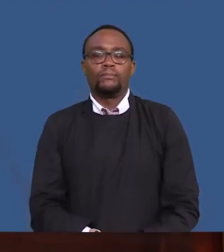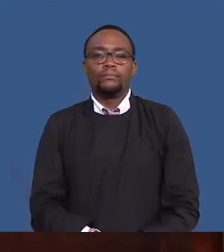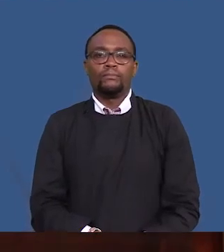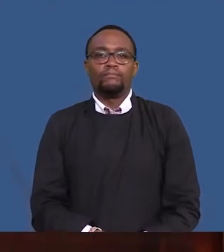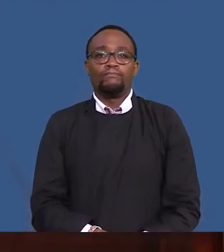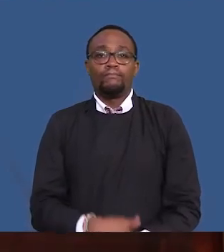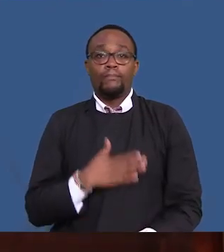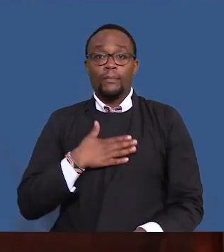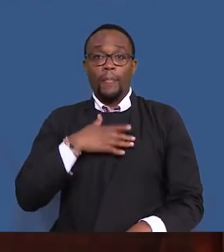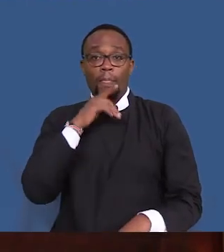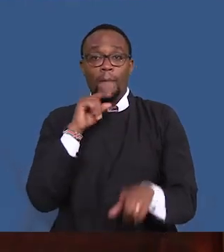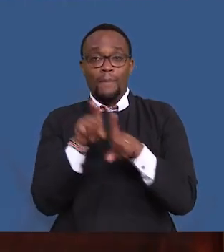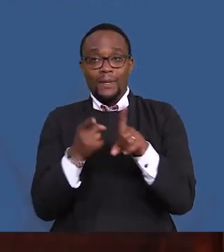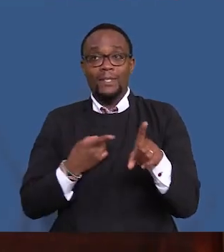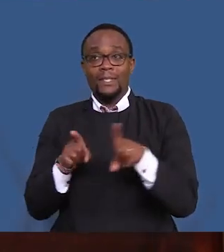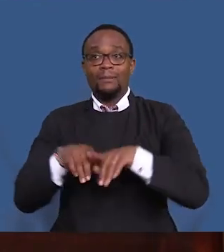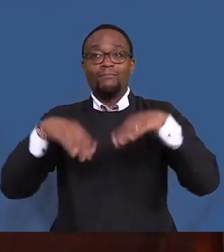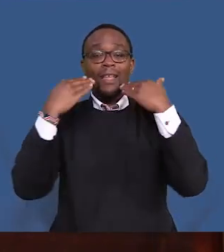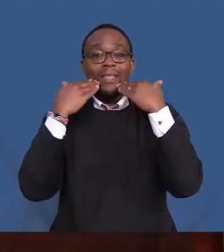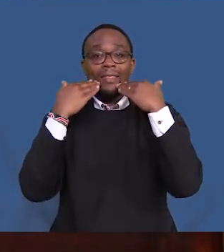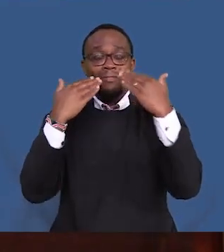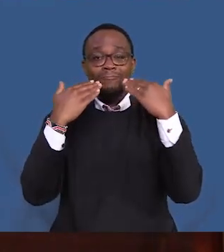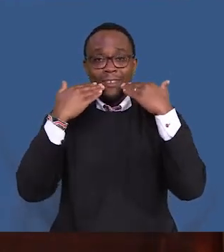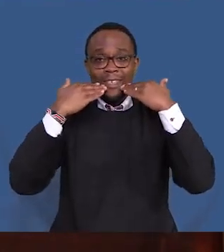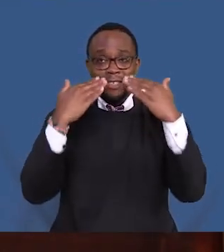Our dear viewers, we want to thank you for